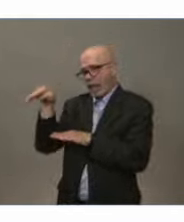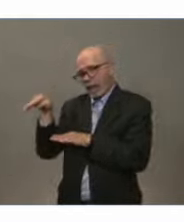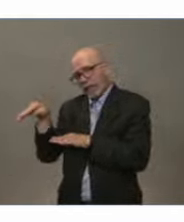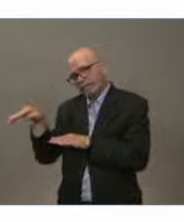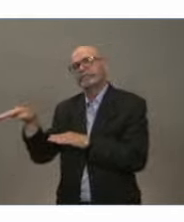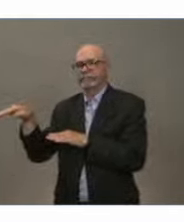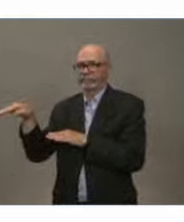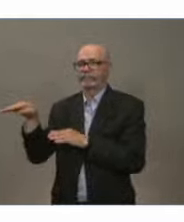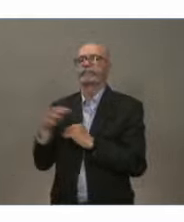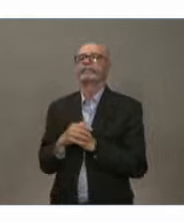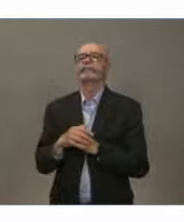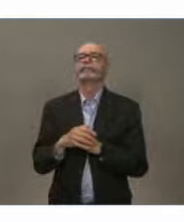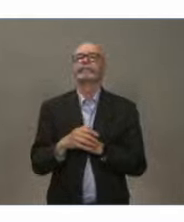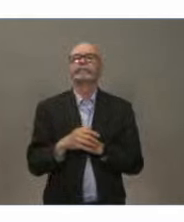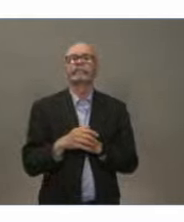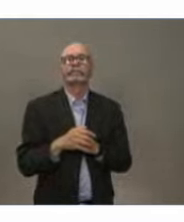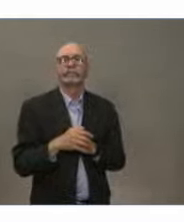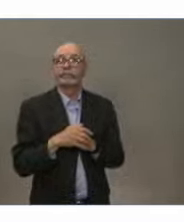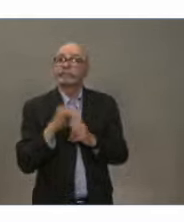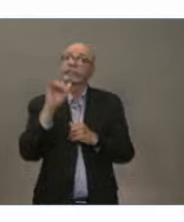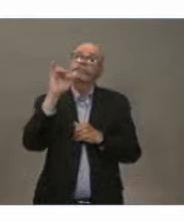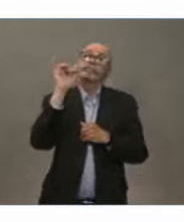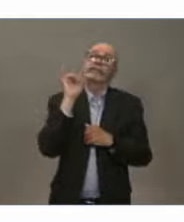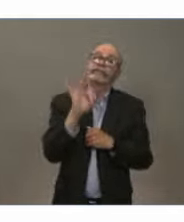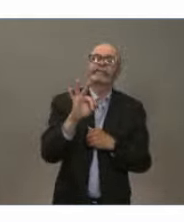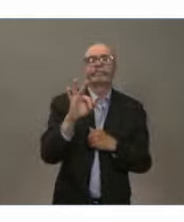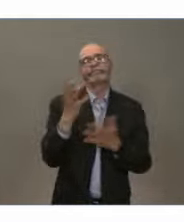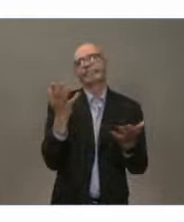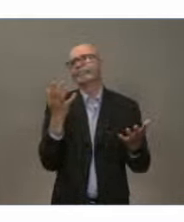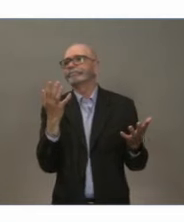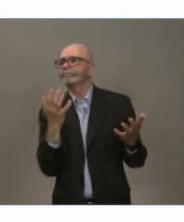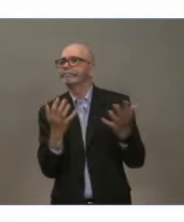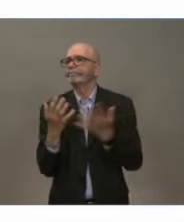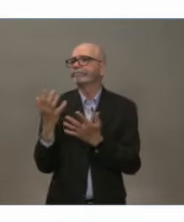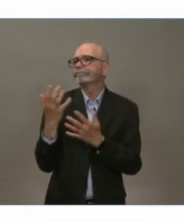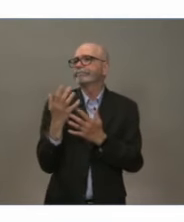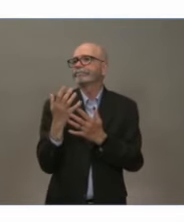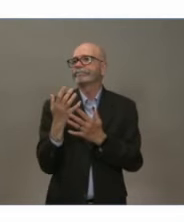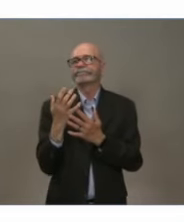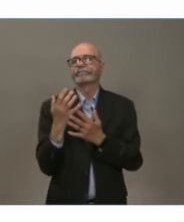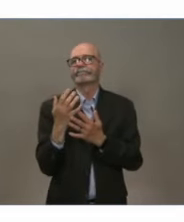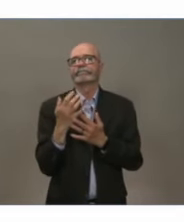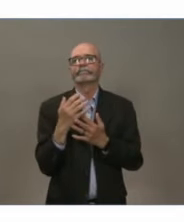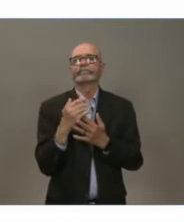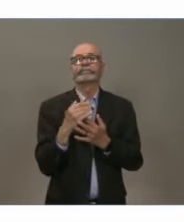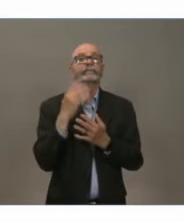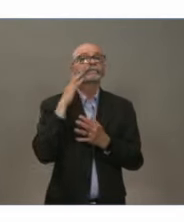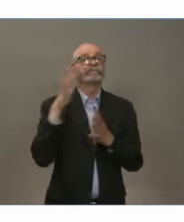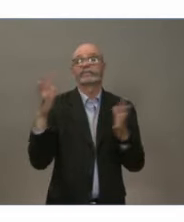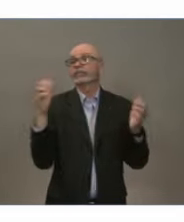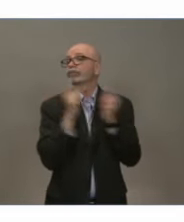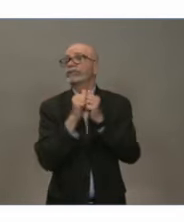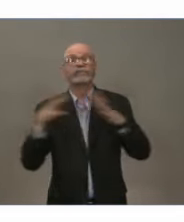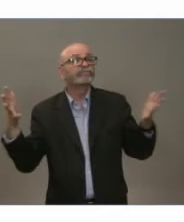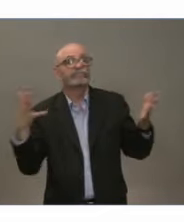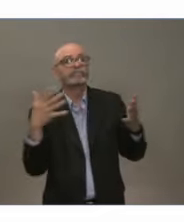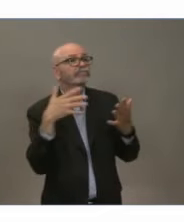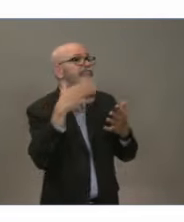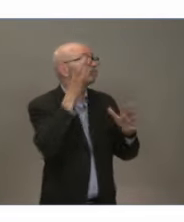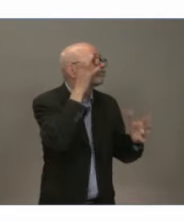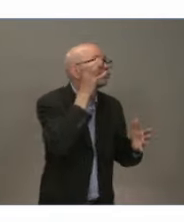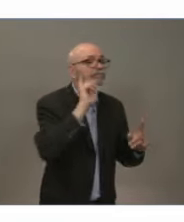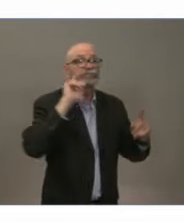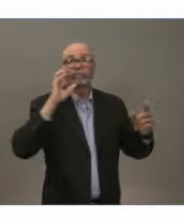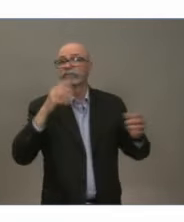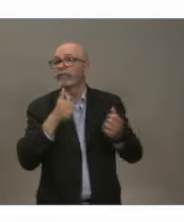If we then project what that same curve would look like without strong public health measures,